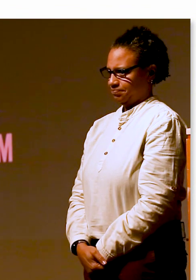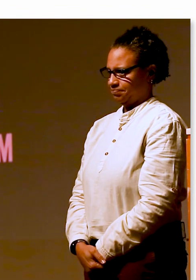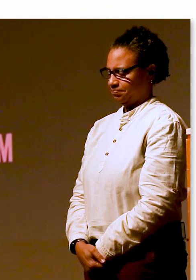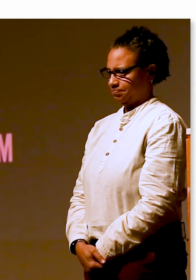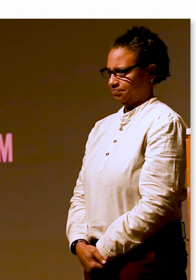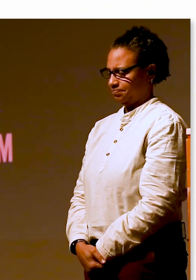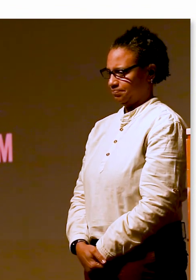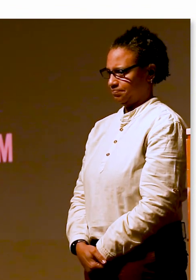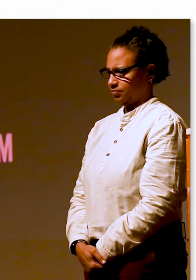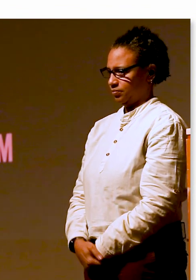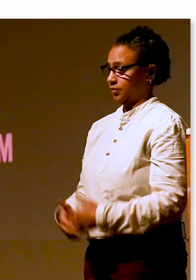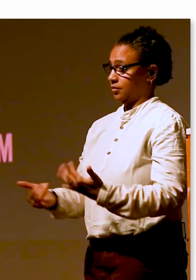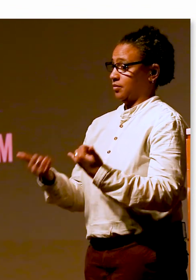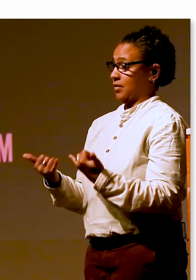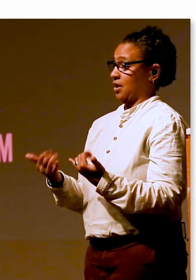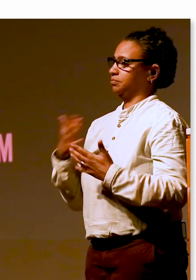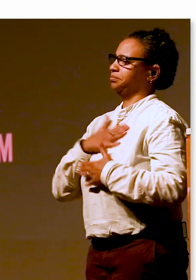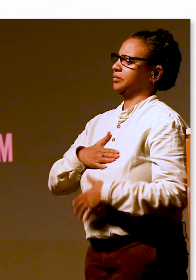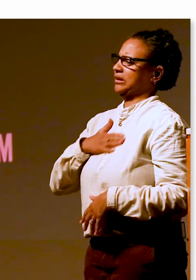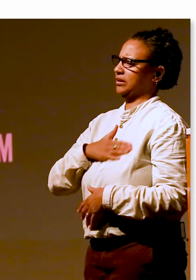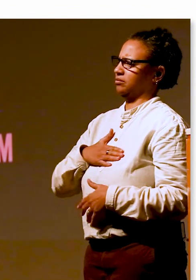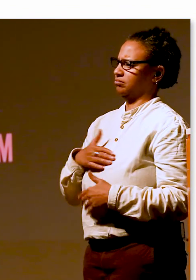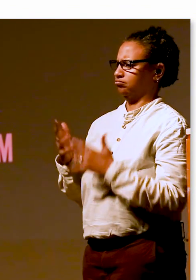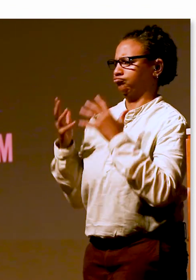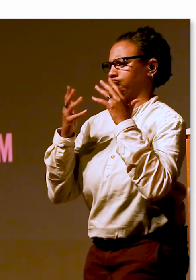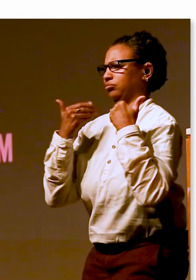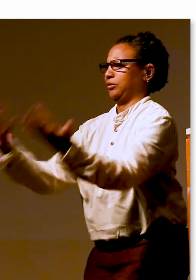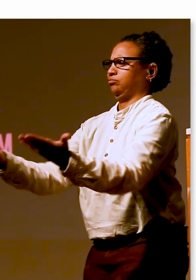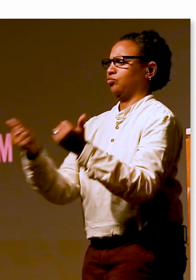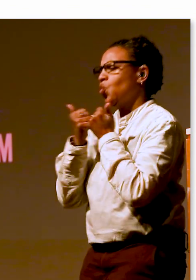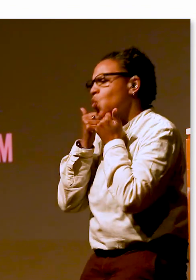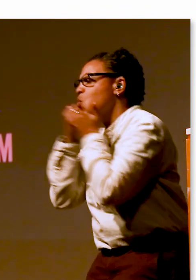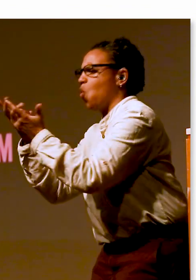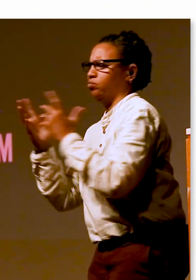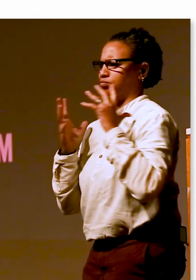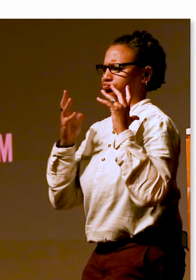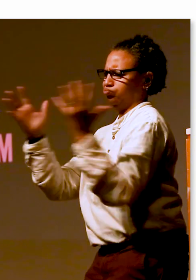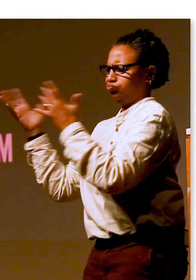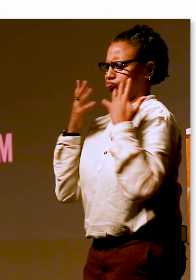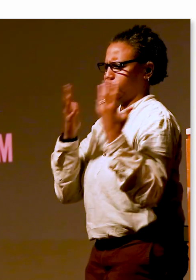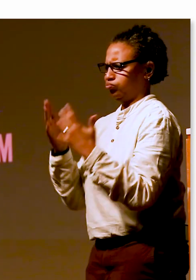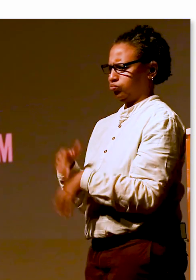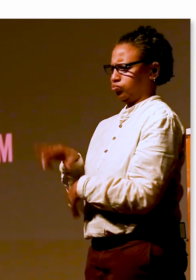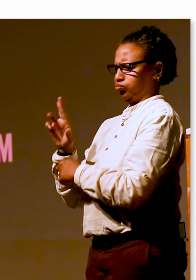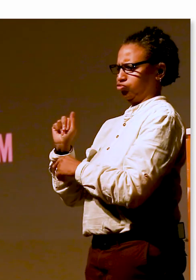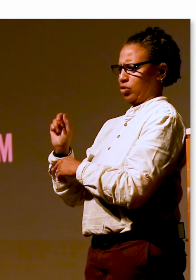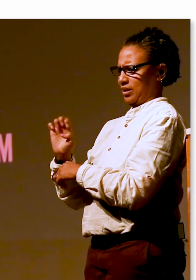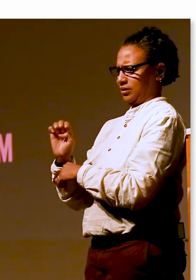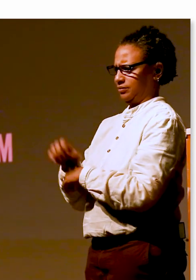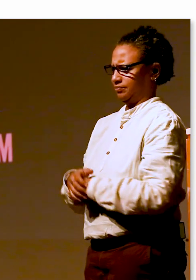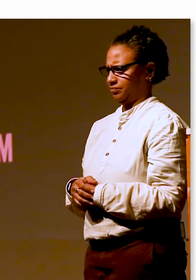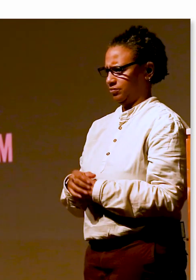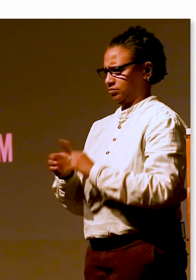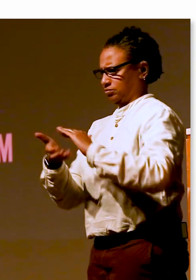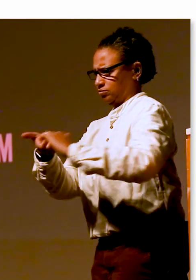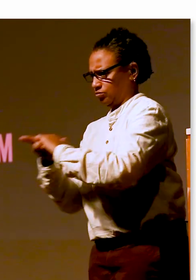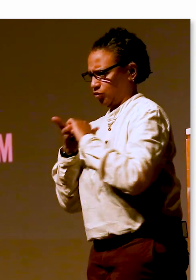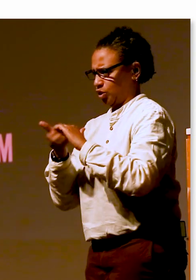And now, please join us in welcoming Ella Ray, the museum's Community Partnerships Coordinator, who will introduce Kimberly